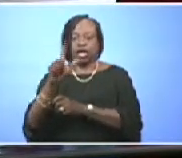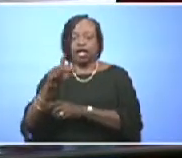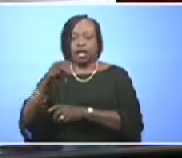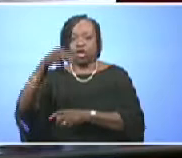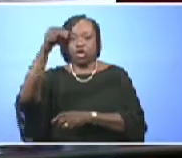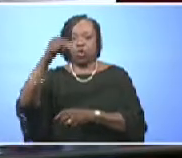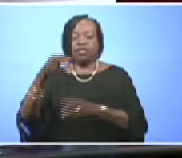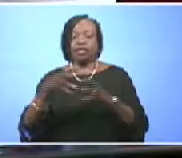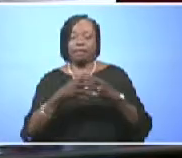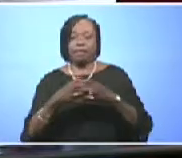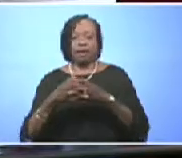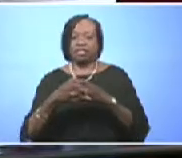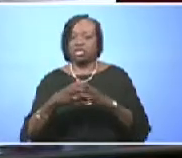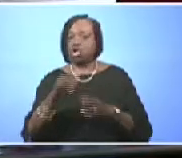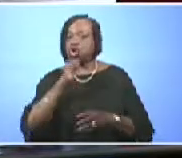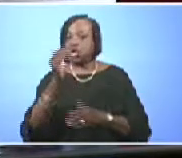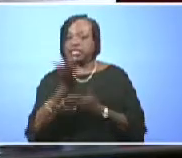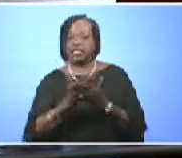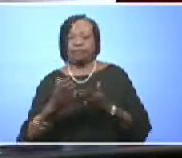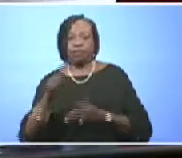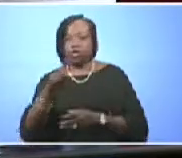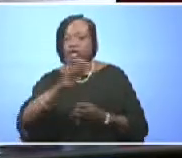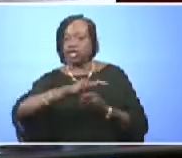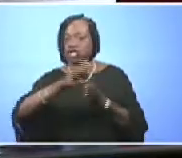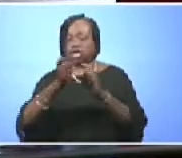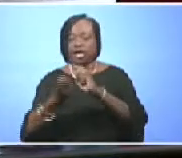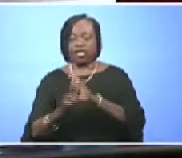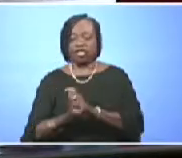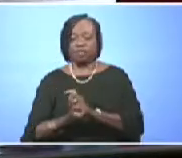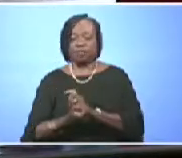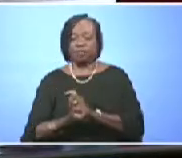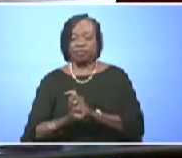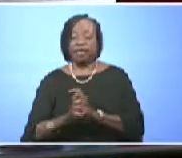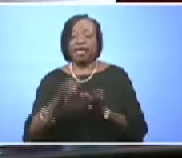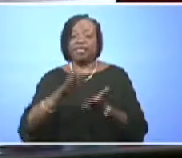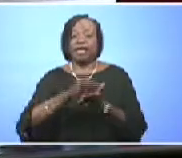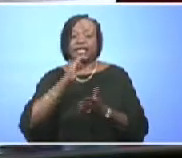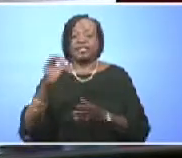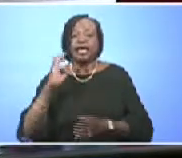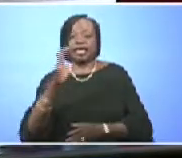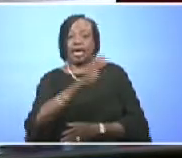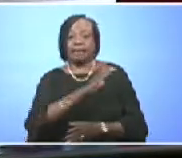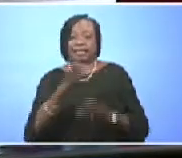That is not something that you can change. That is a cabinet decision.